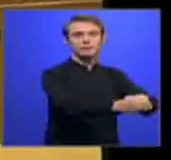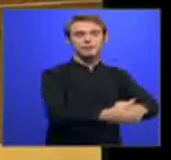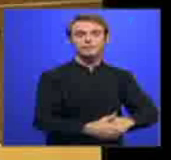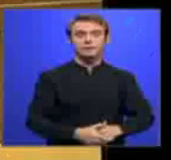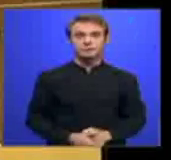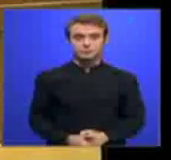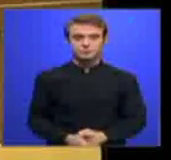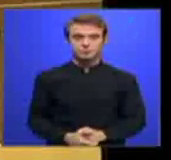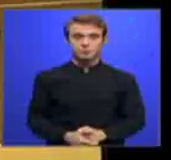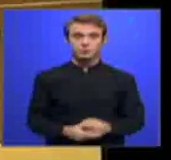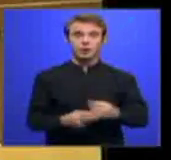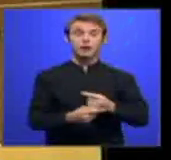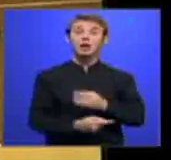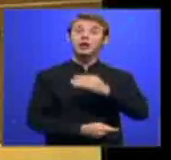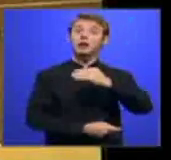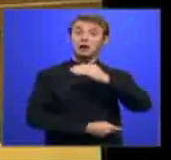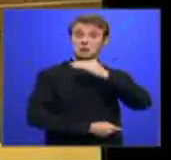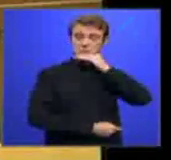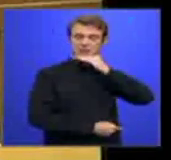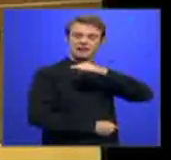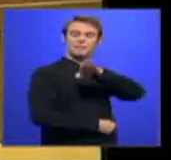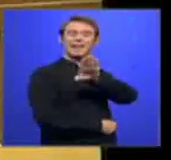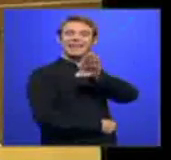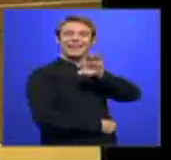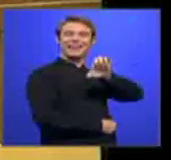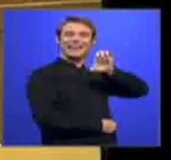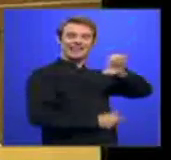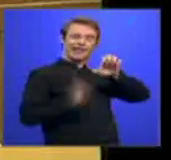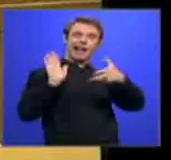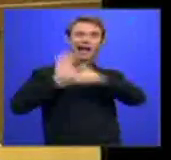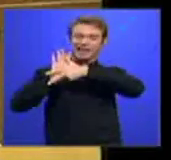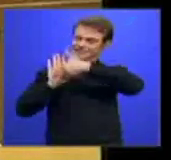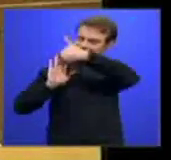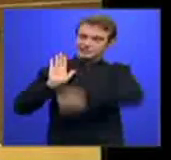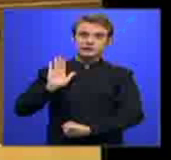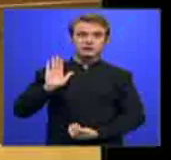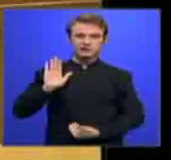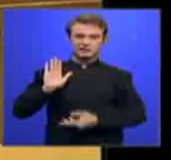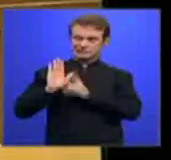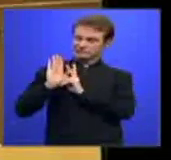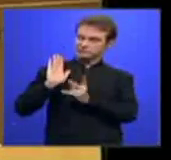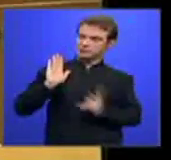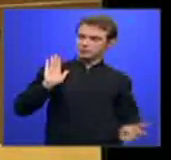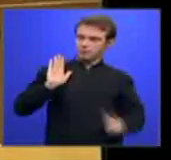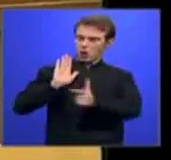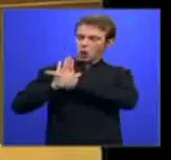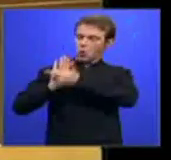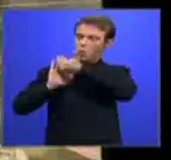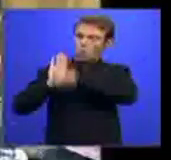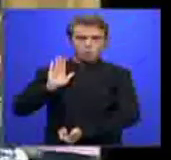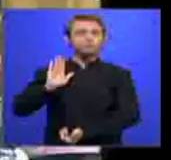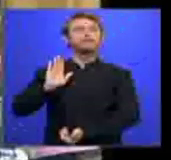revised broad-based Black Economic Empowerment Act and codes are being